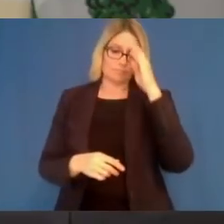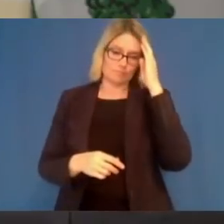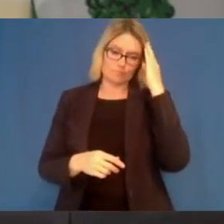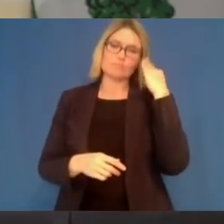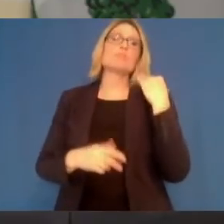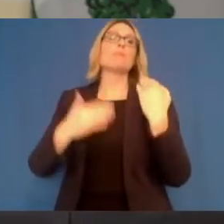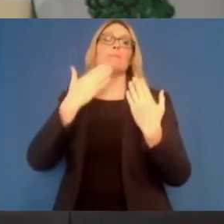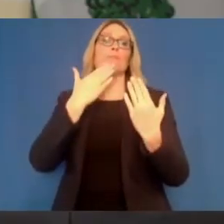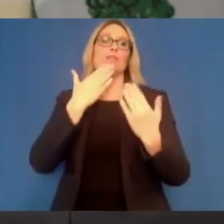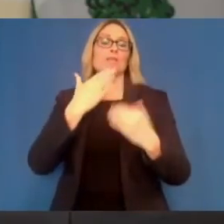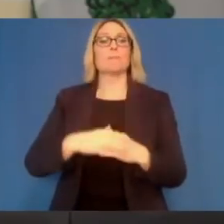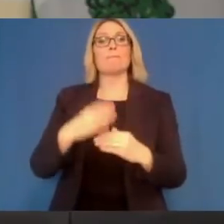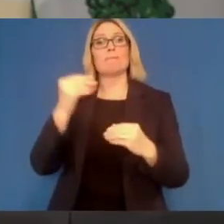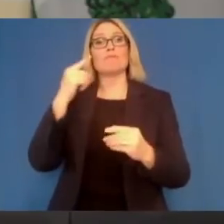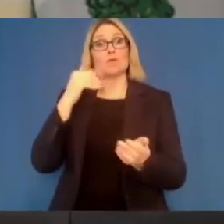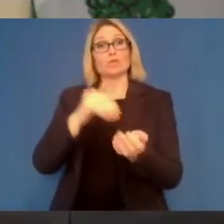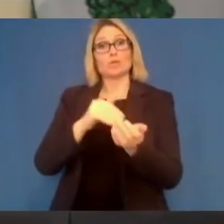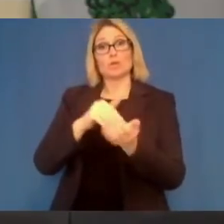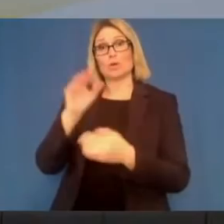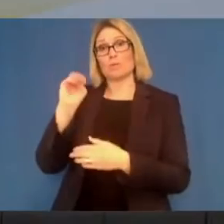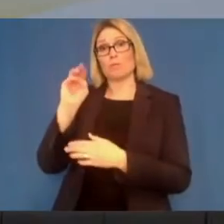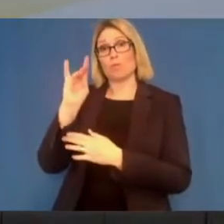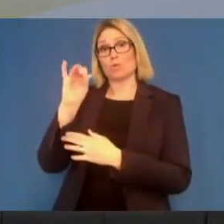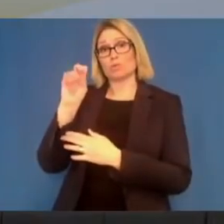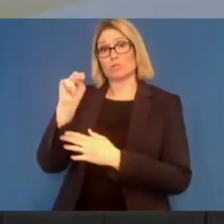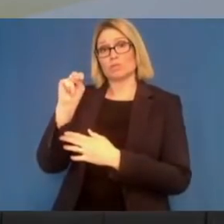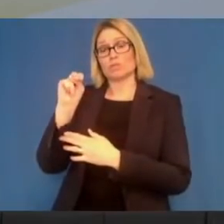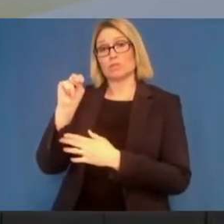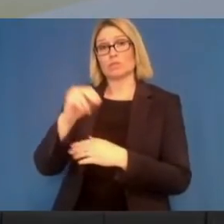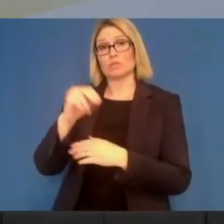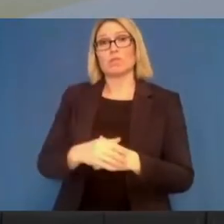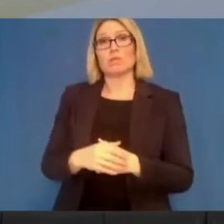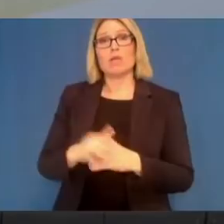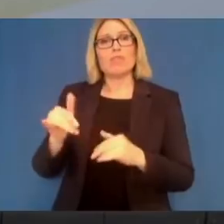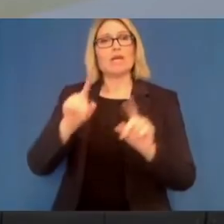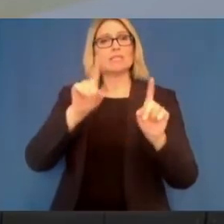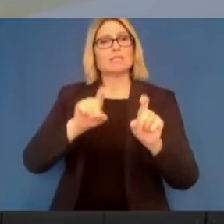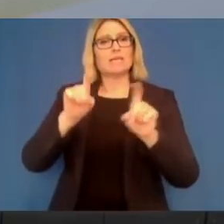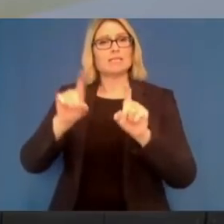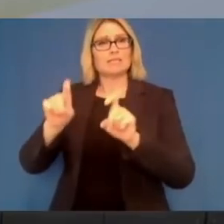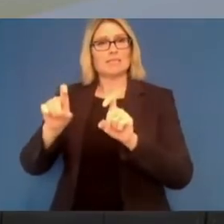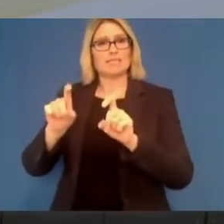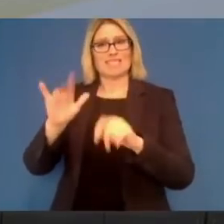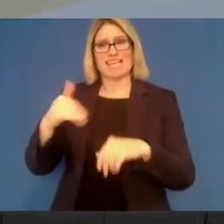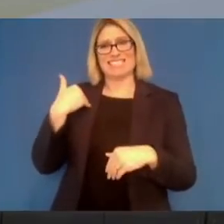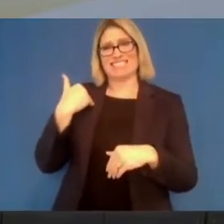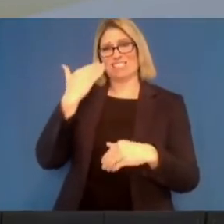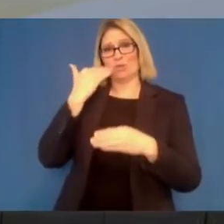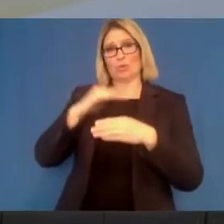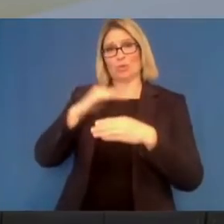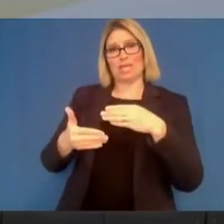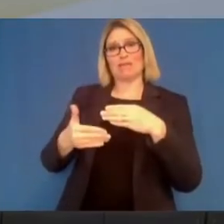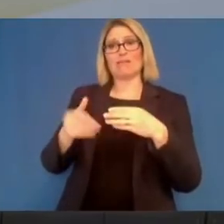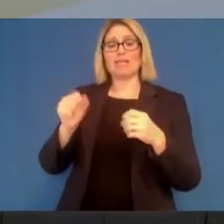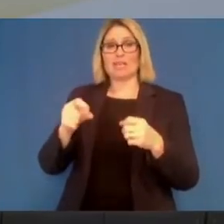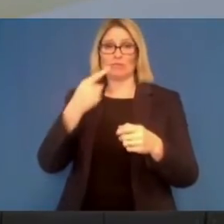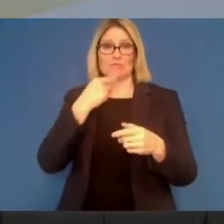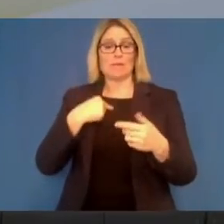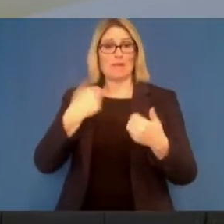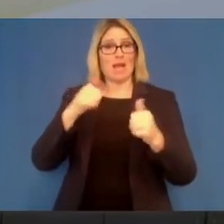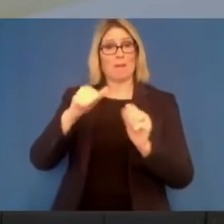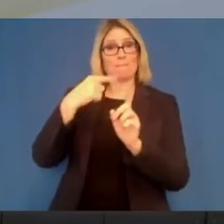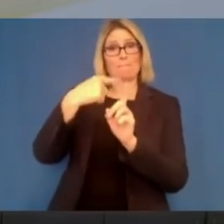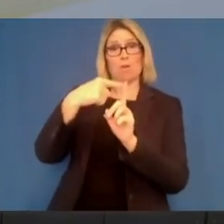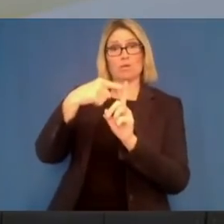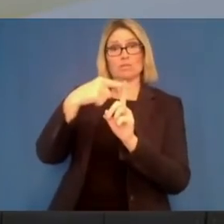Great, thank you. And for Dr. Morrison, this asymptomatic testing campaign has been going on over the course of the weekend. Can you tell us if any of the positive cases